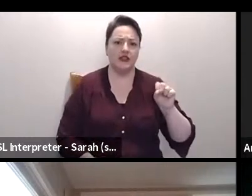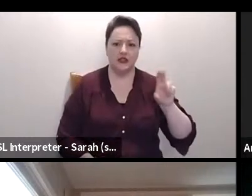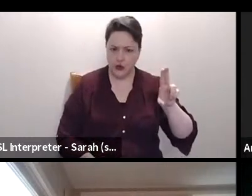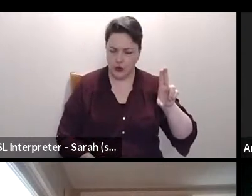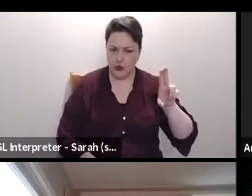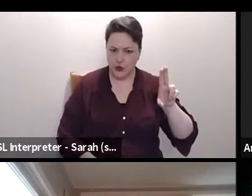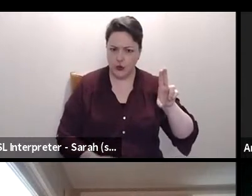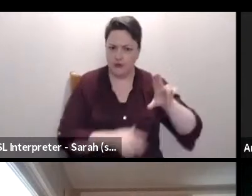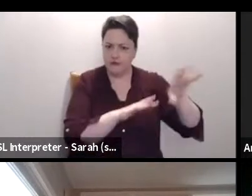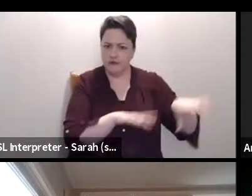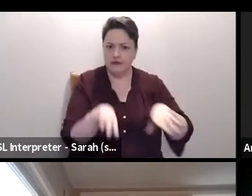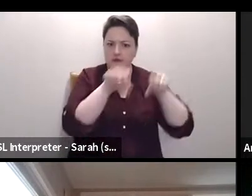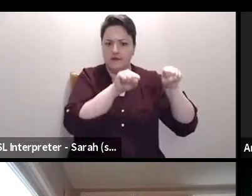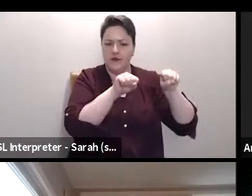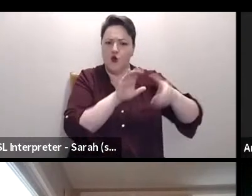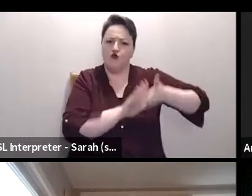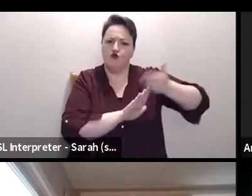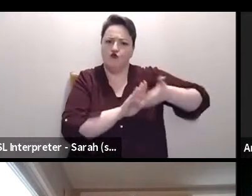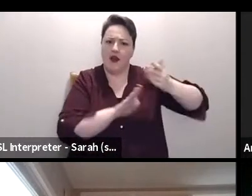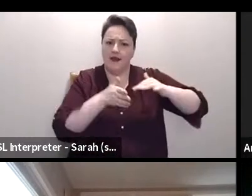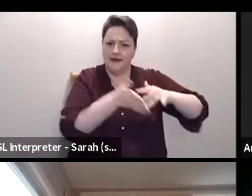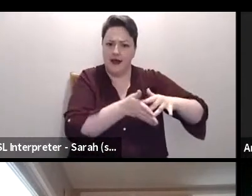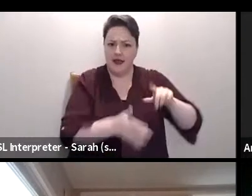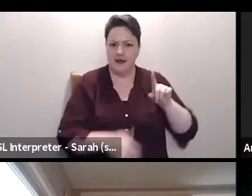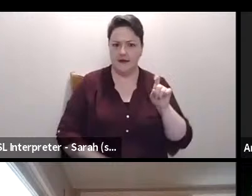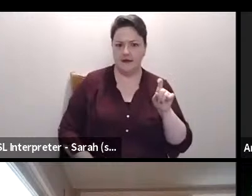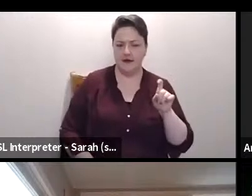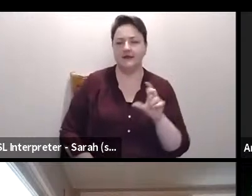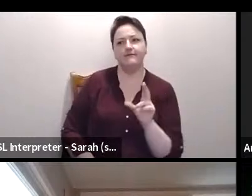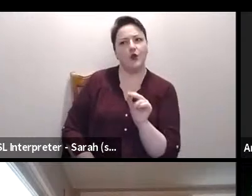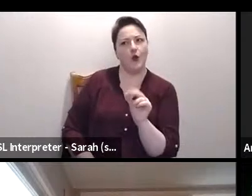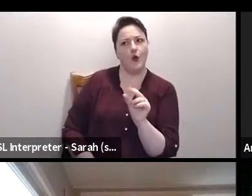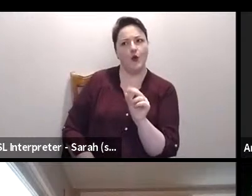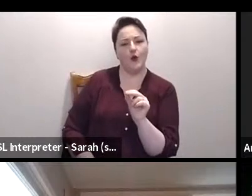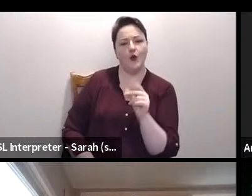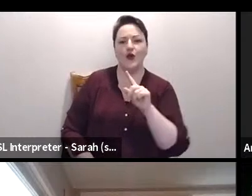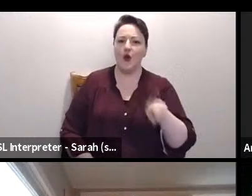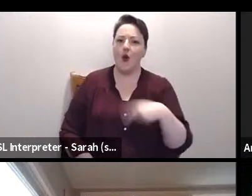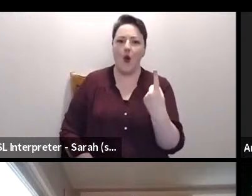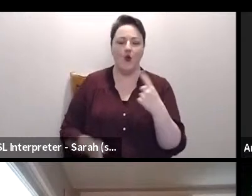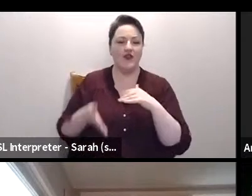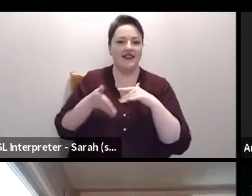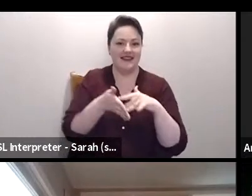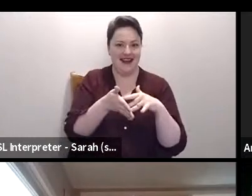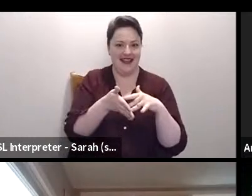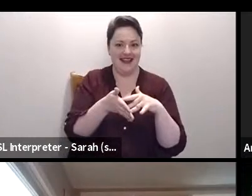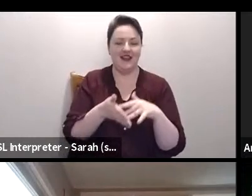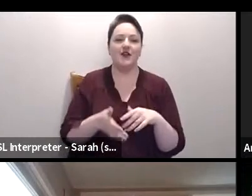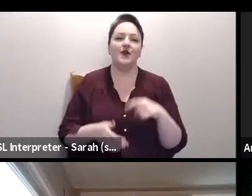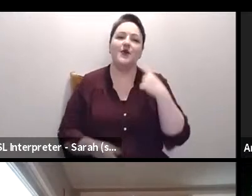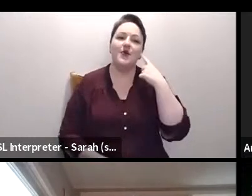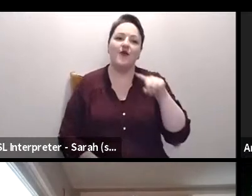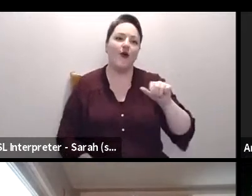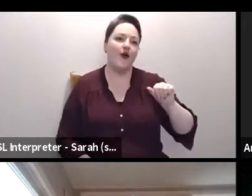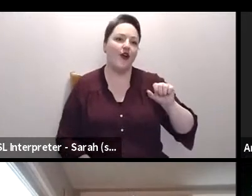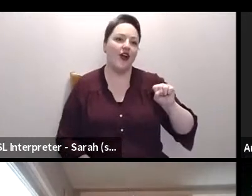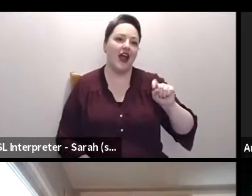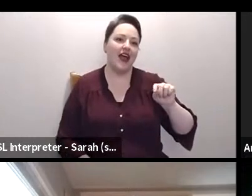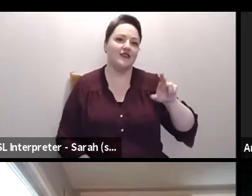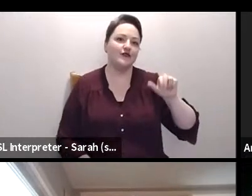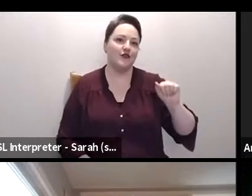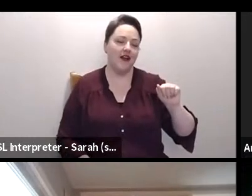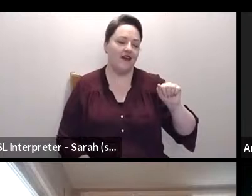centers that's running these studies. No, the only study that we had was the AstraZeneca study right now. So no, we're